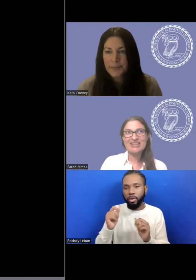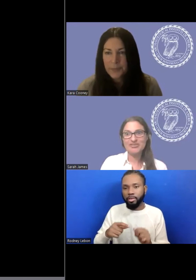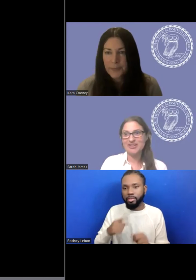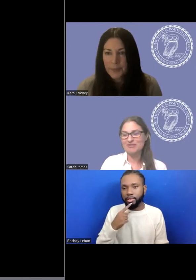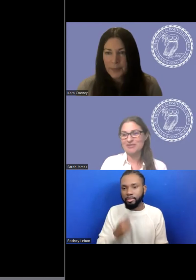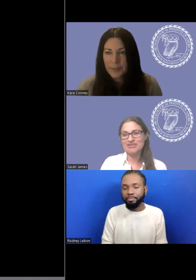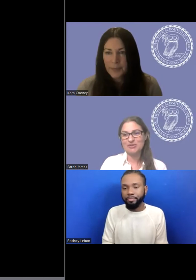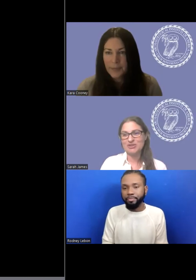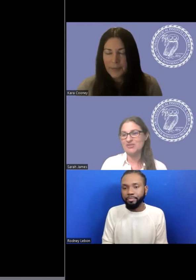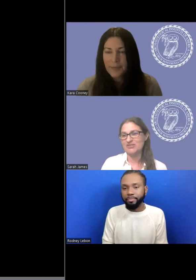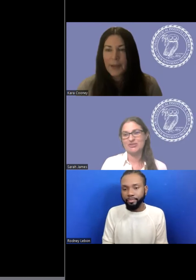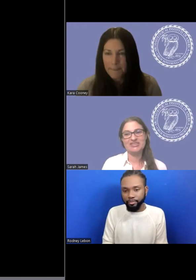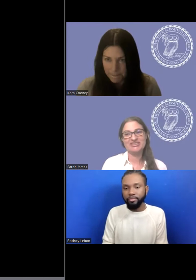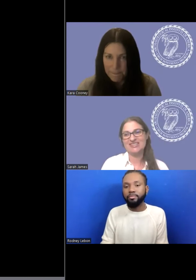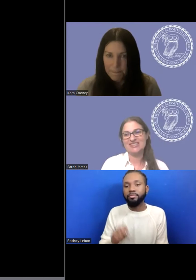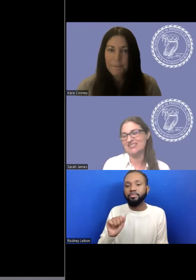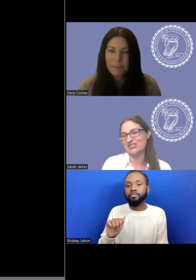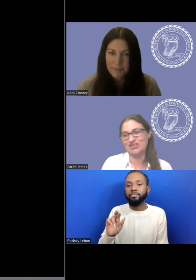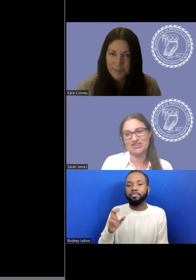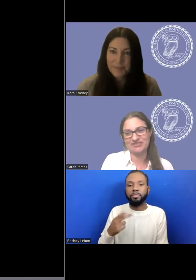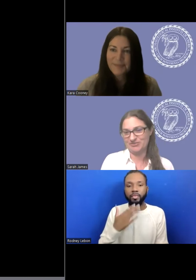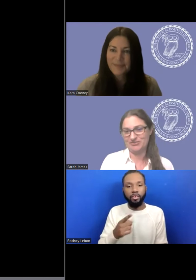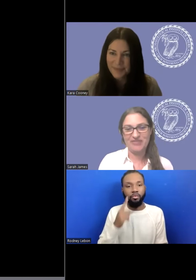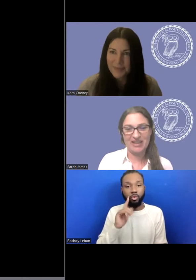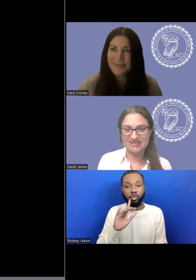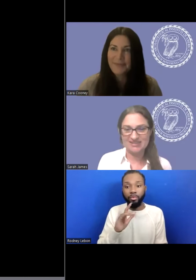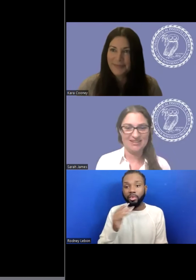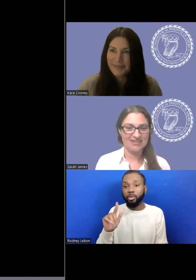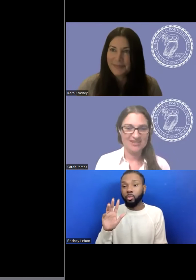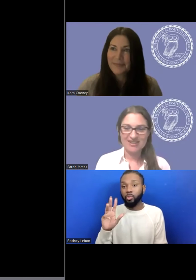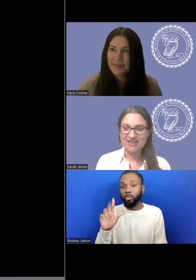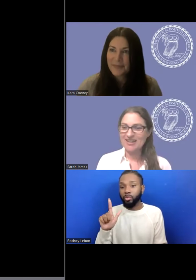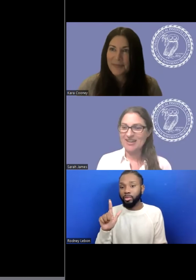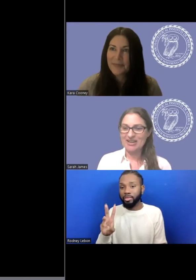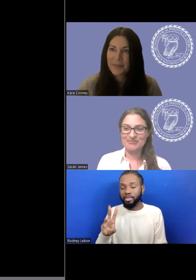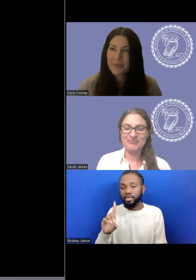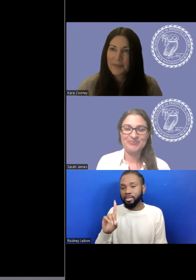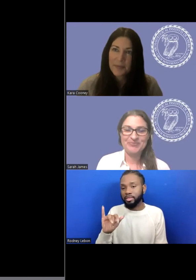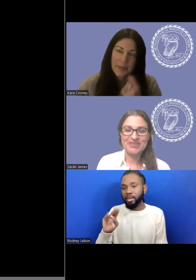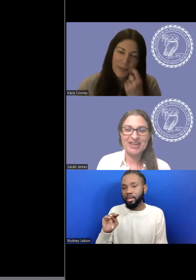Absolutely. Thank you for that. I mean, the 25th, 26th dynasties are just fascinating.